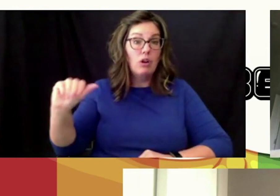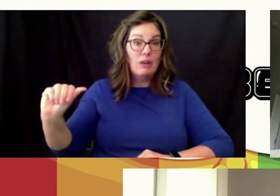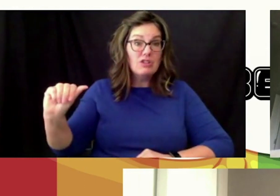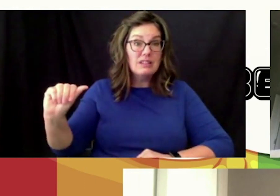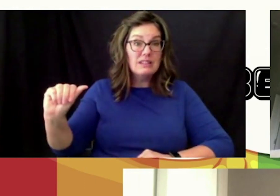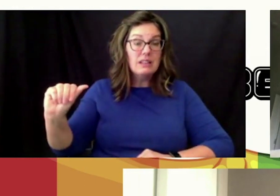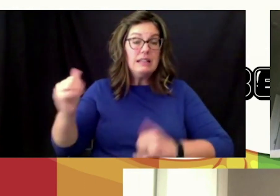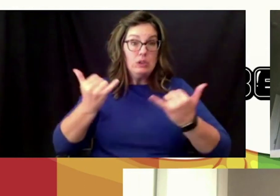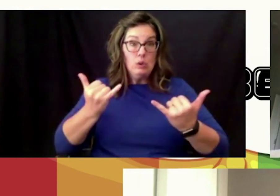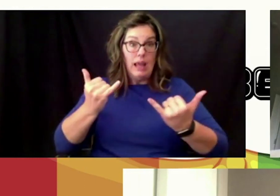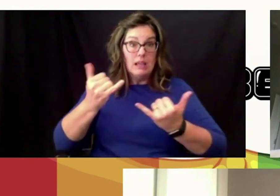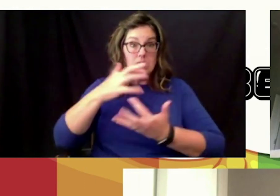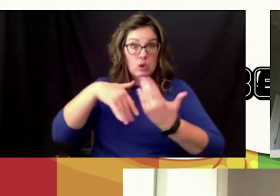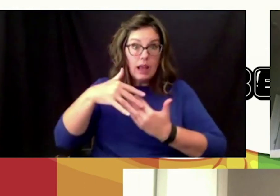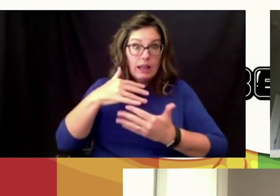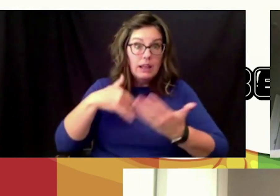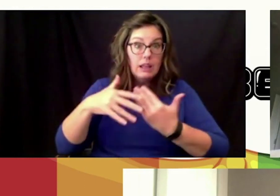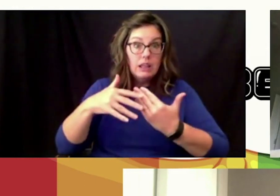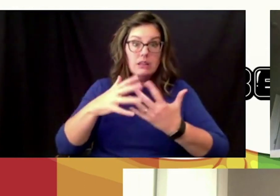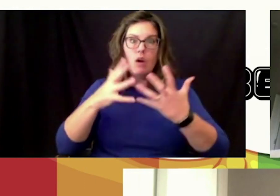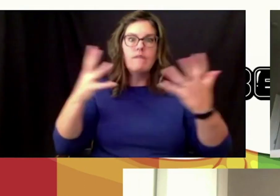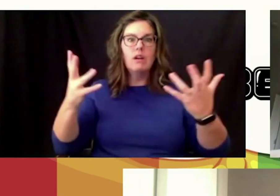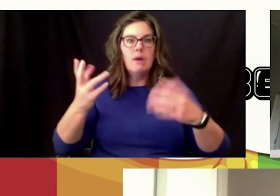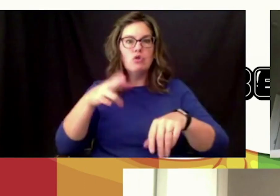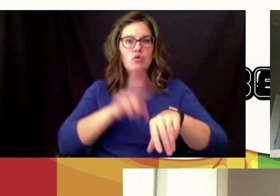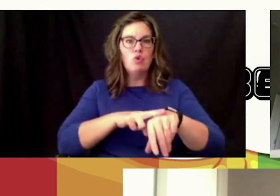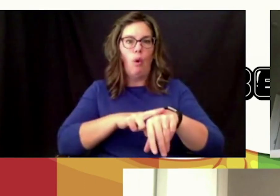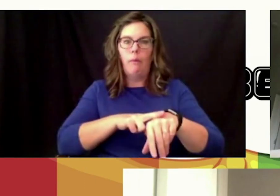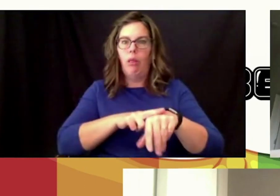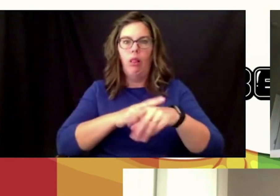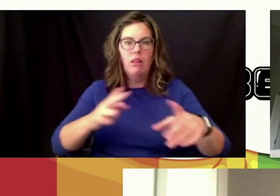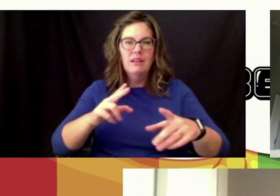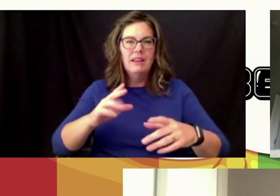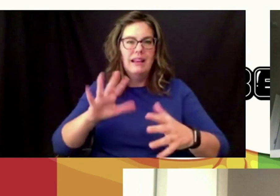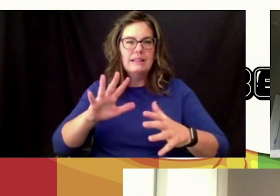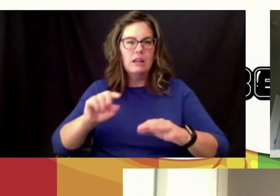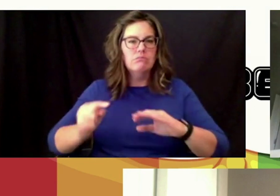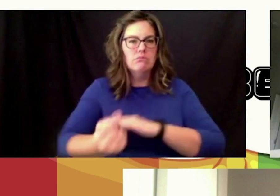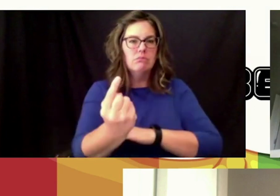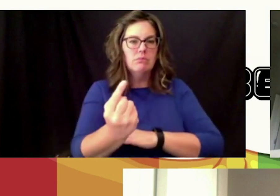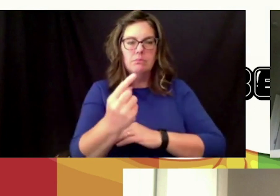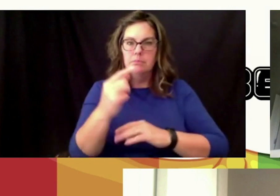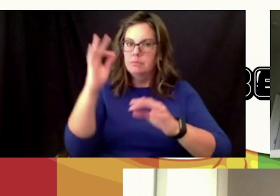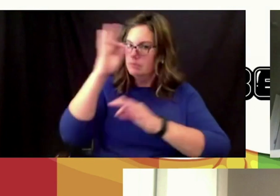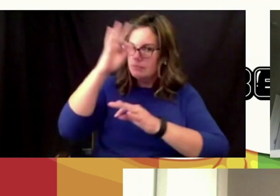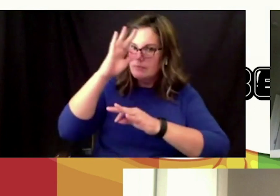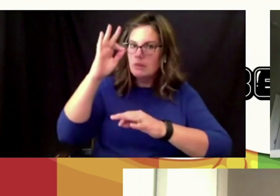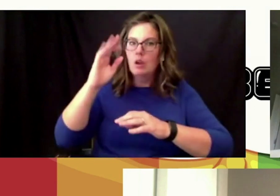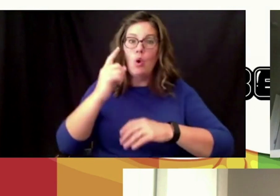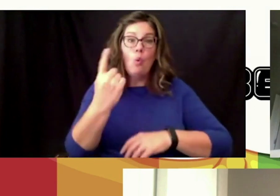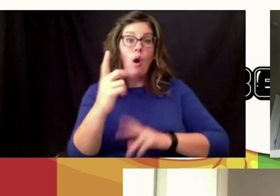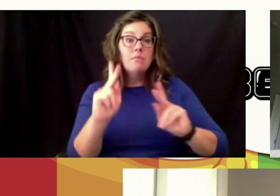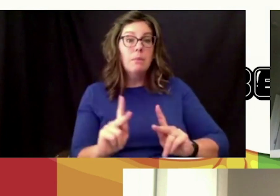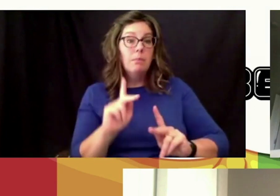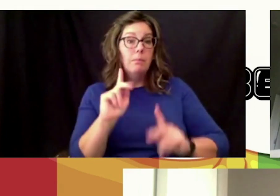society, they are very much normalized, and it's kind of like slight shade. Like, one people will hear a lot is